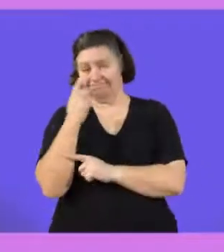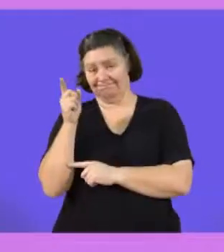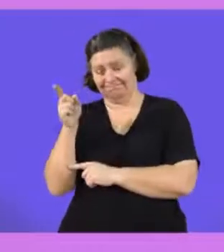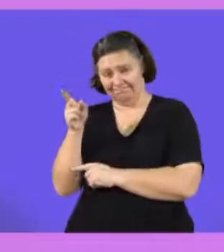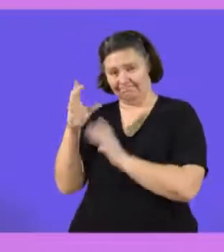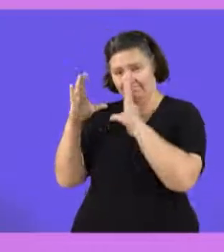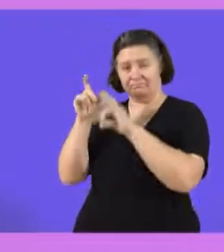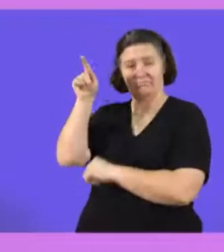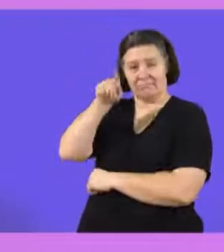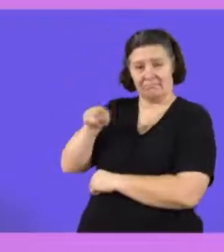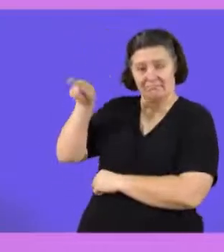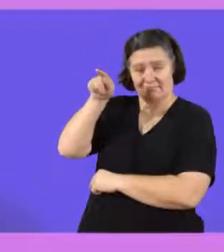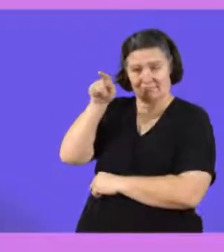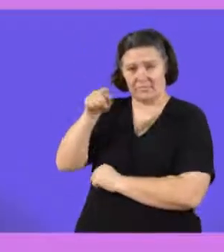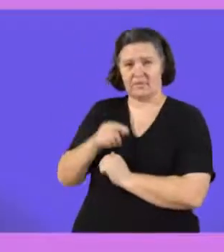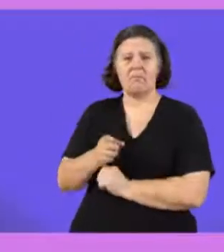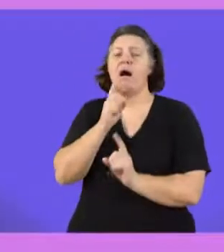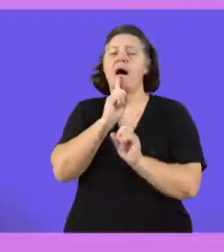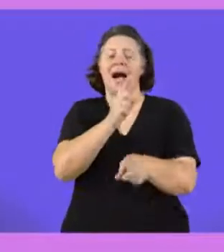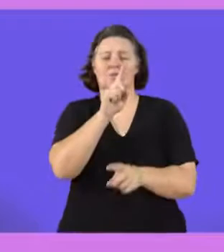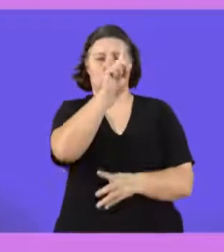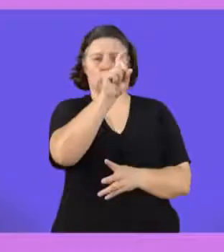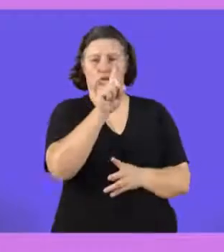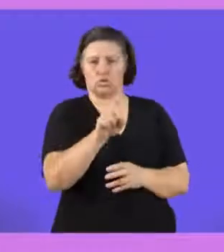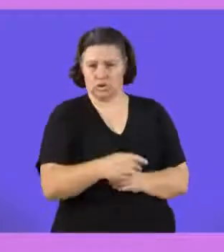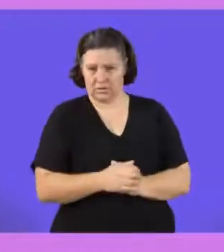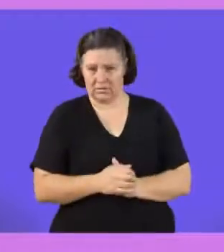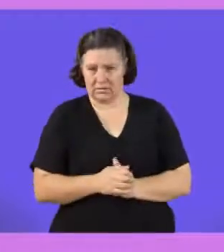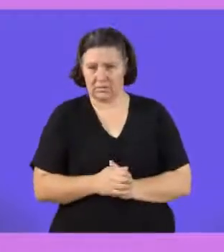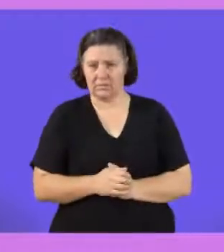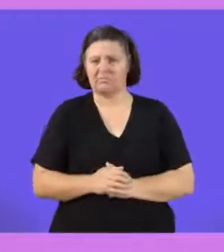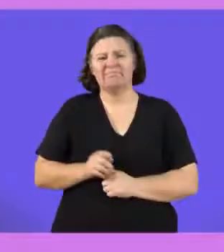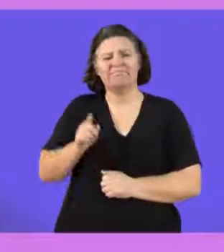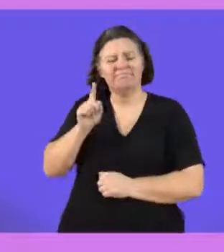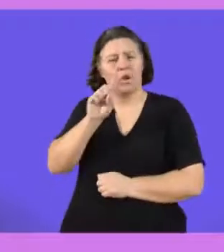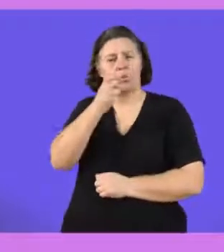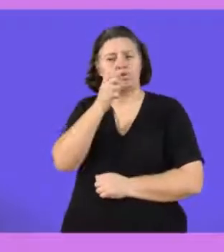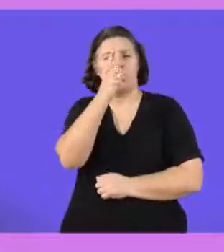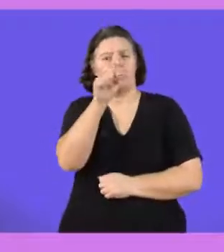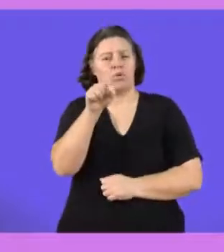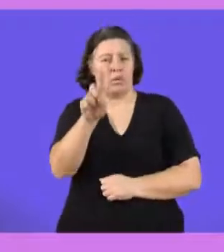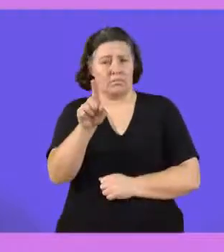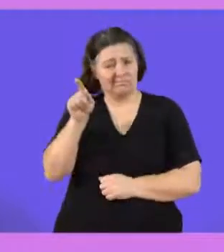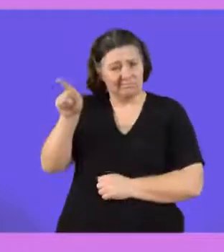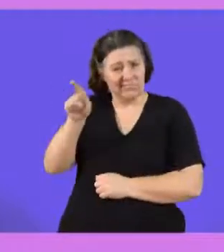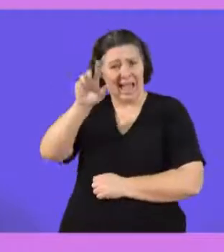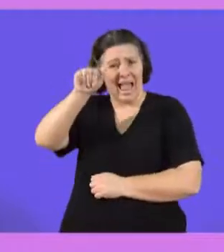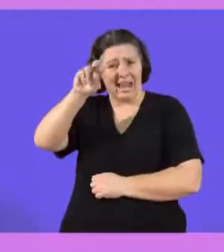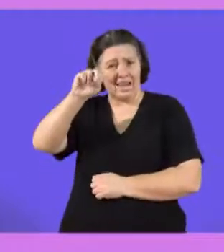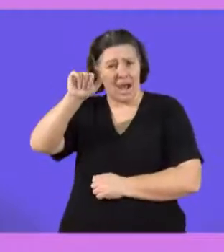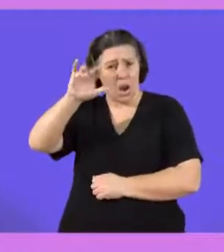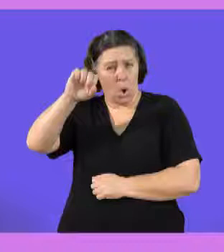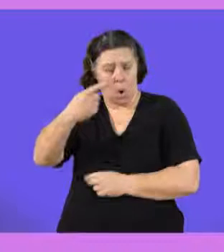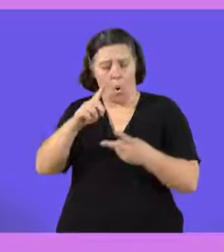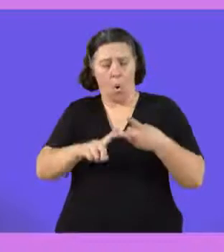the clock alongside, you can see in the right-hand corner there, and answer the questions that follow. So question 1.1, is